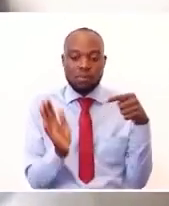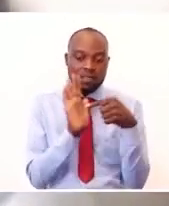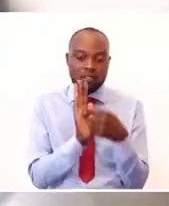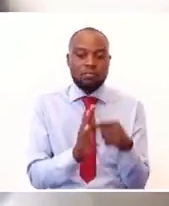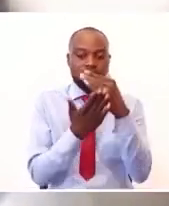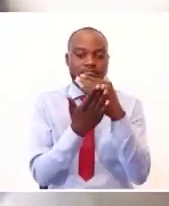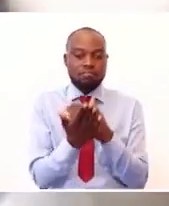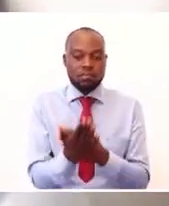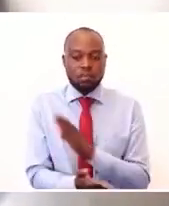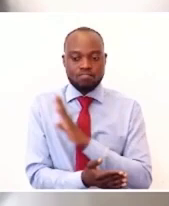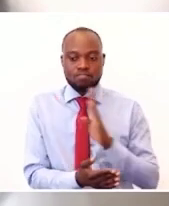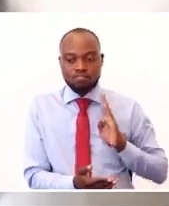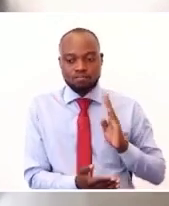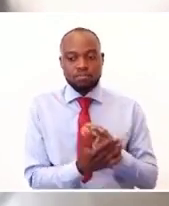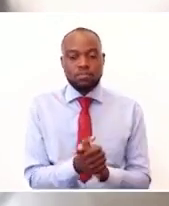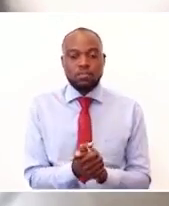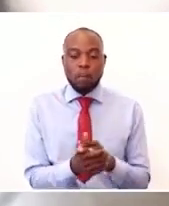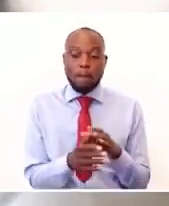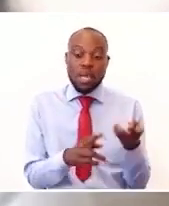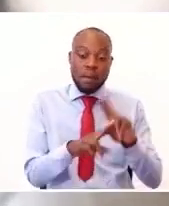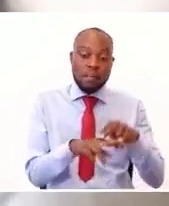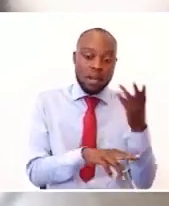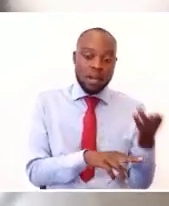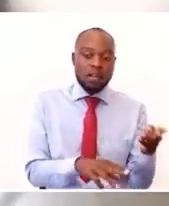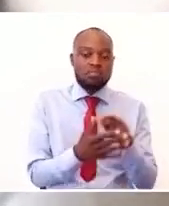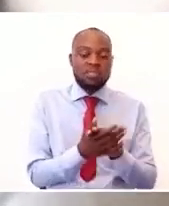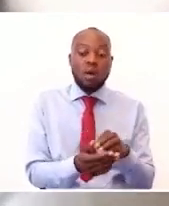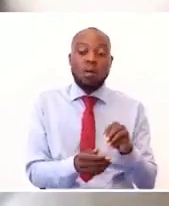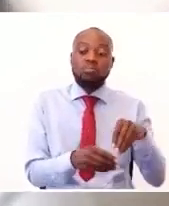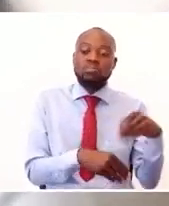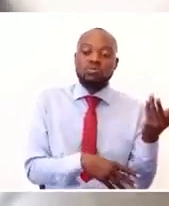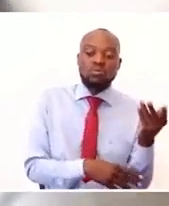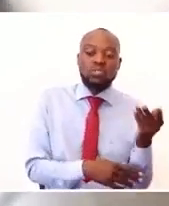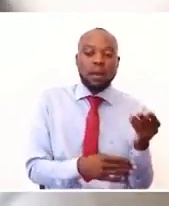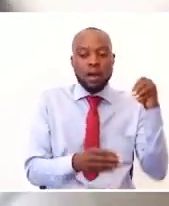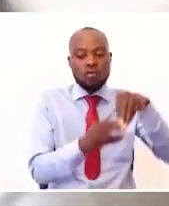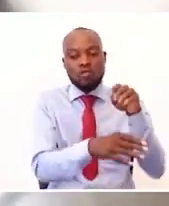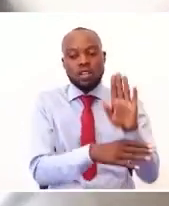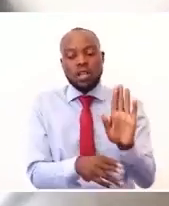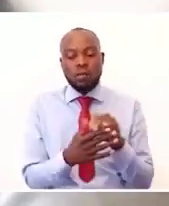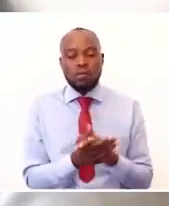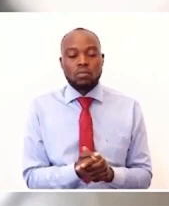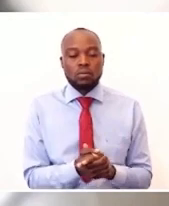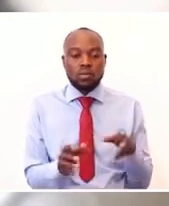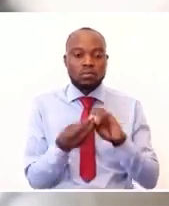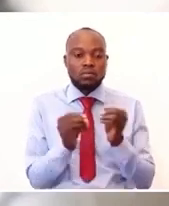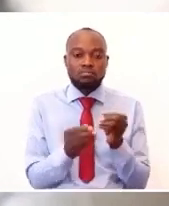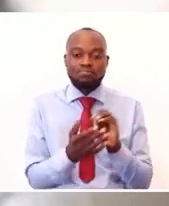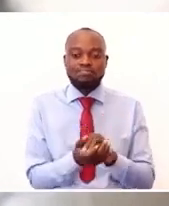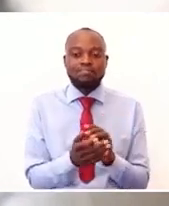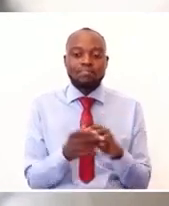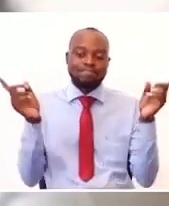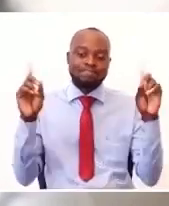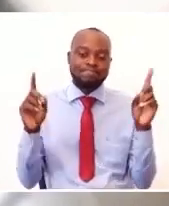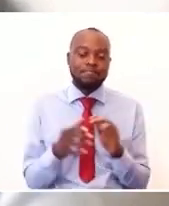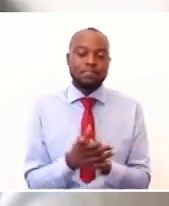which they belong, which means they lose out voting rights. Even this is a democratic problem that is happening in many international organizations